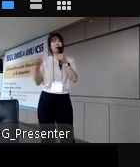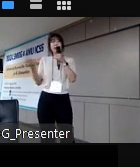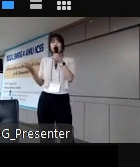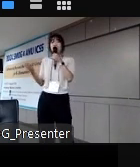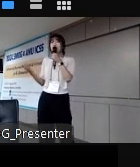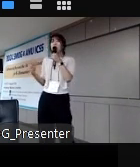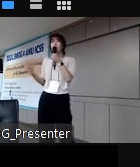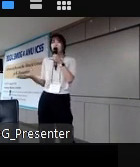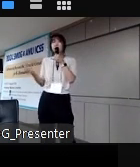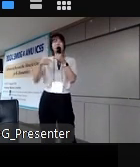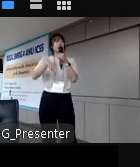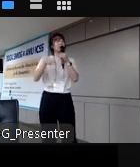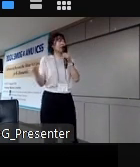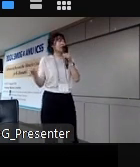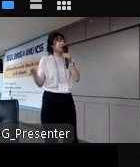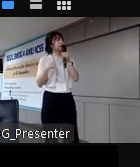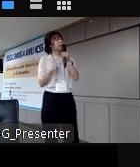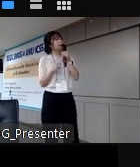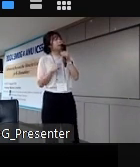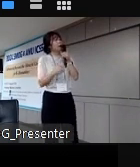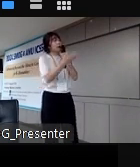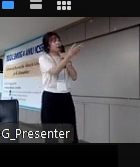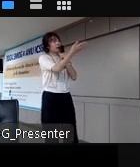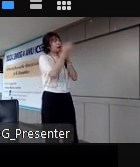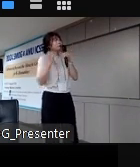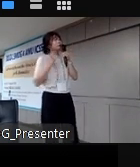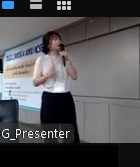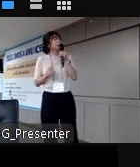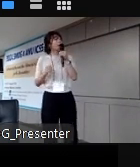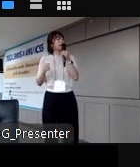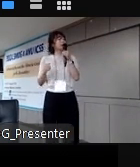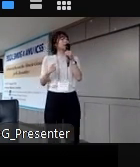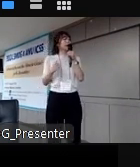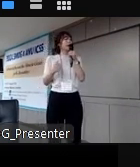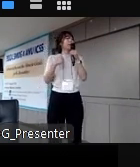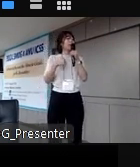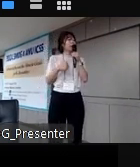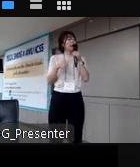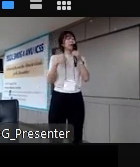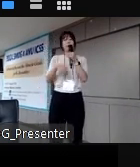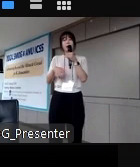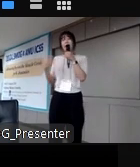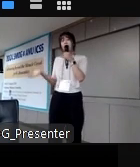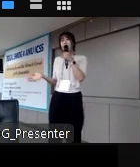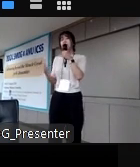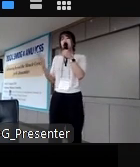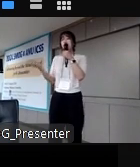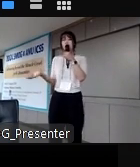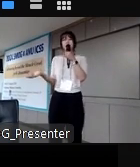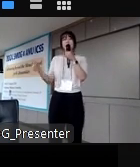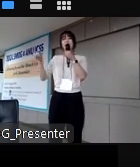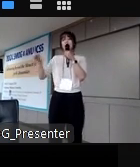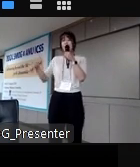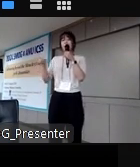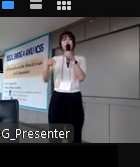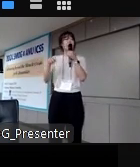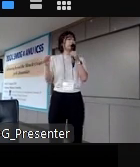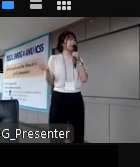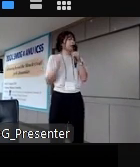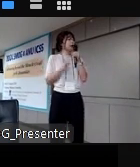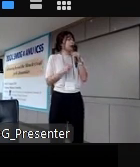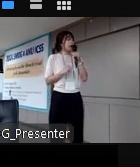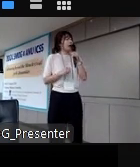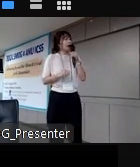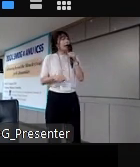where there's no overt use of locations. Bare nouns are also possible. I met boy, boy happy is also fine, again no